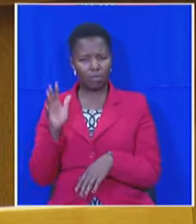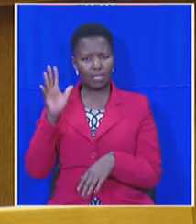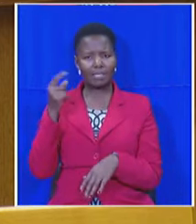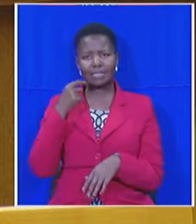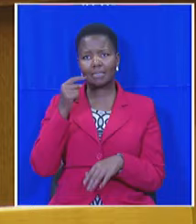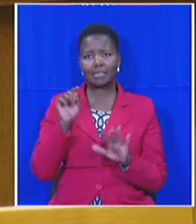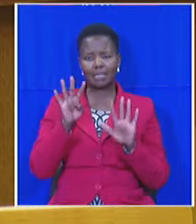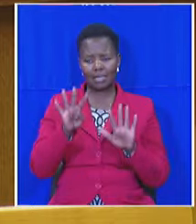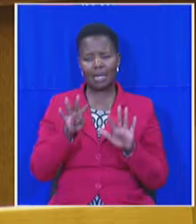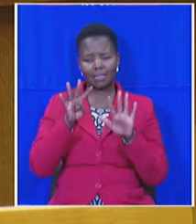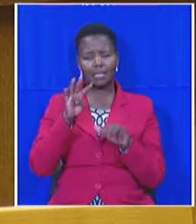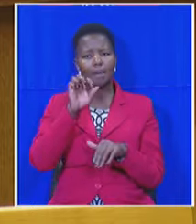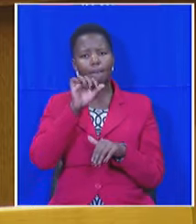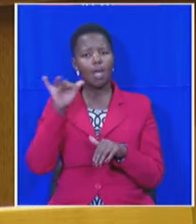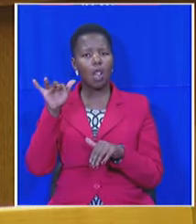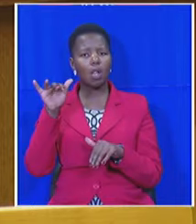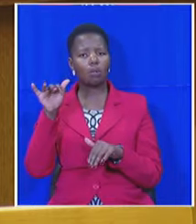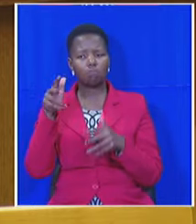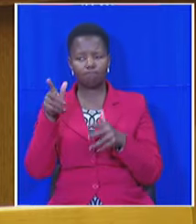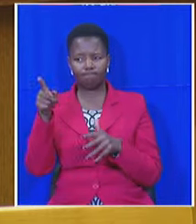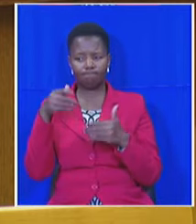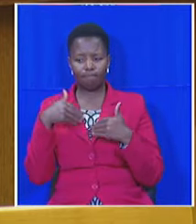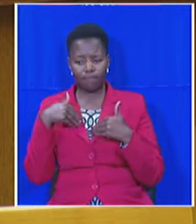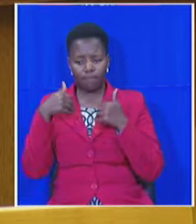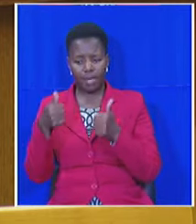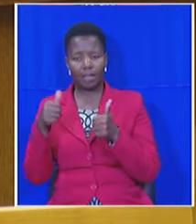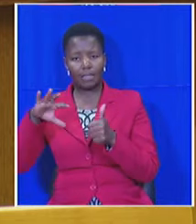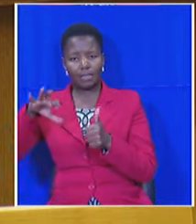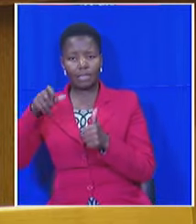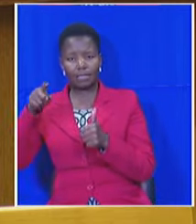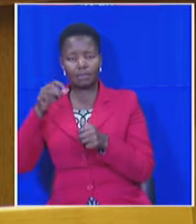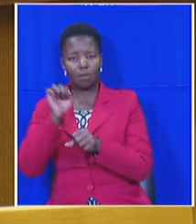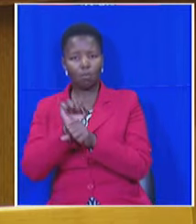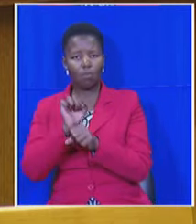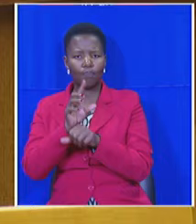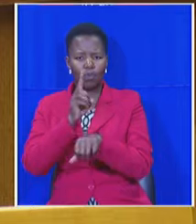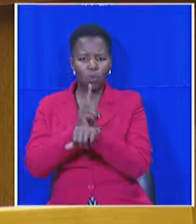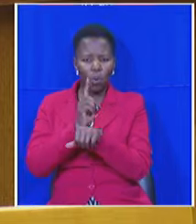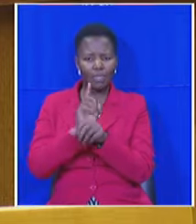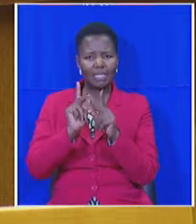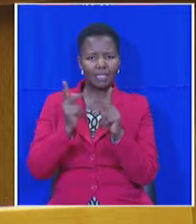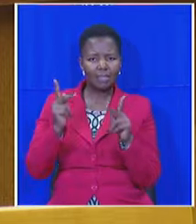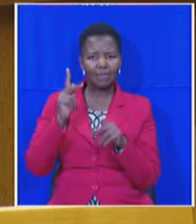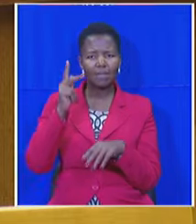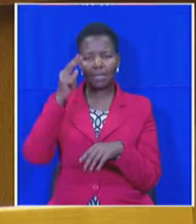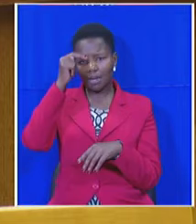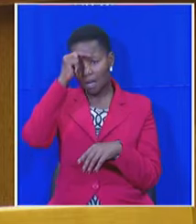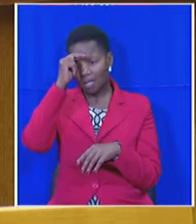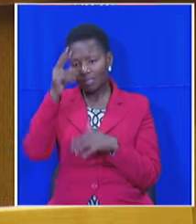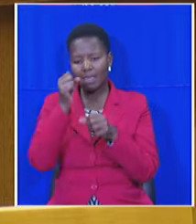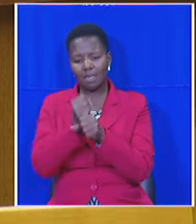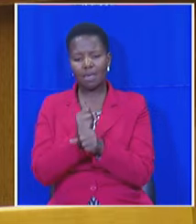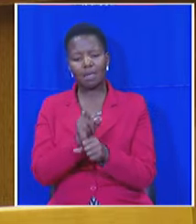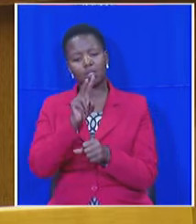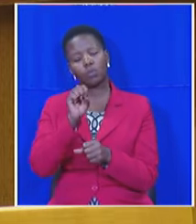19 million or so in the health sector, jobs that were nurses and medical professionals that we will need by 2030. And I